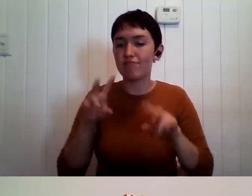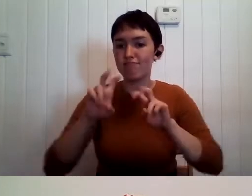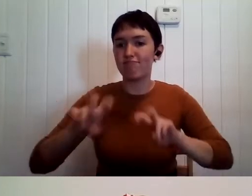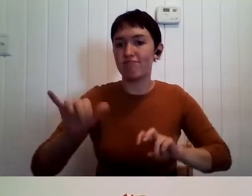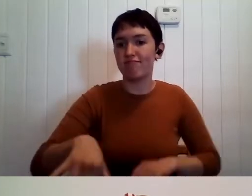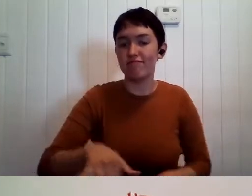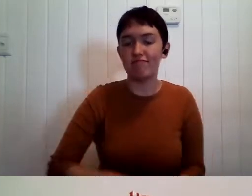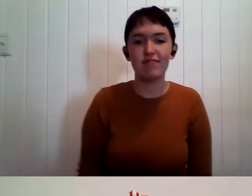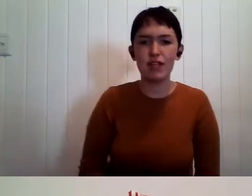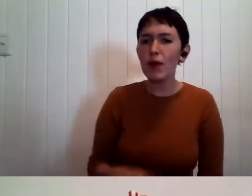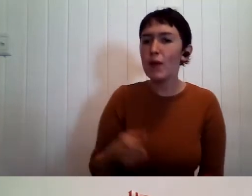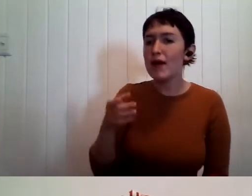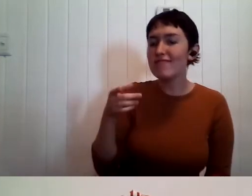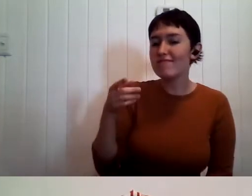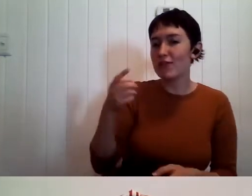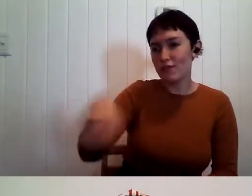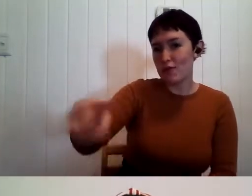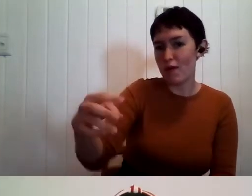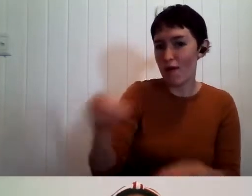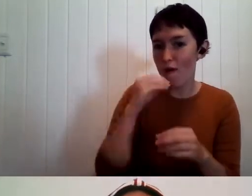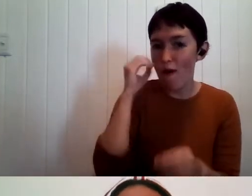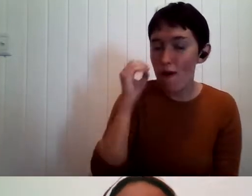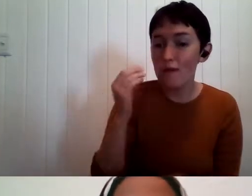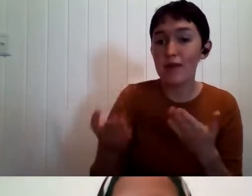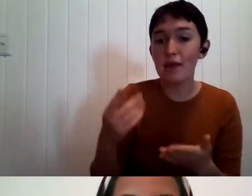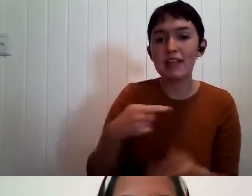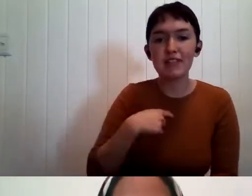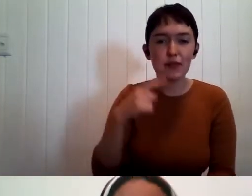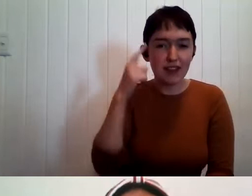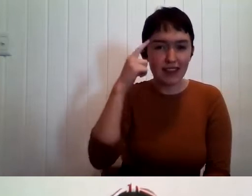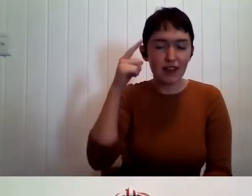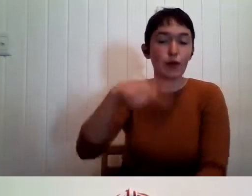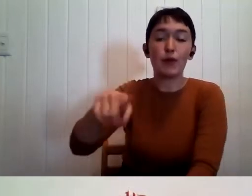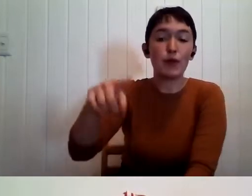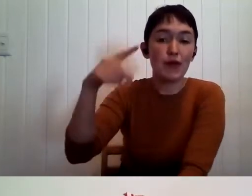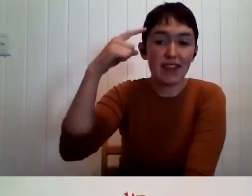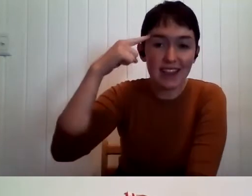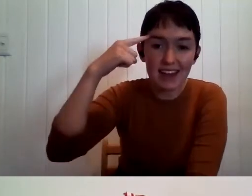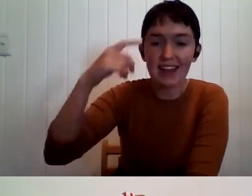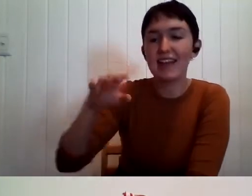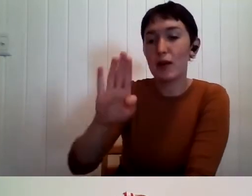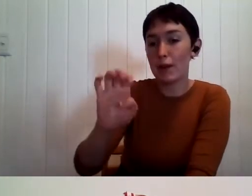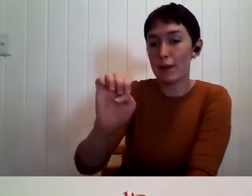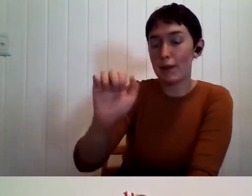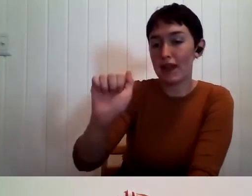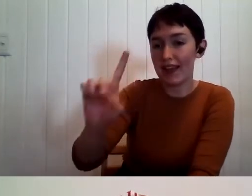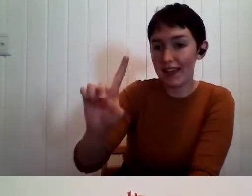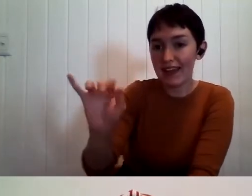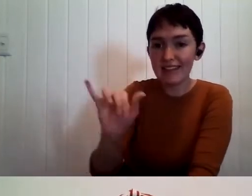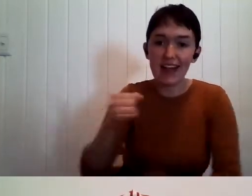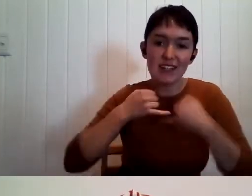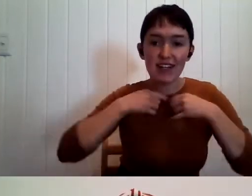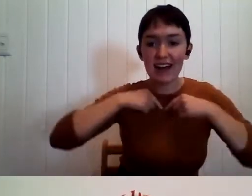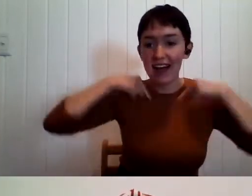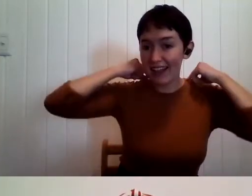beads as something that you might put on a necklace, or beads that you might even see. And this is actually perfect. It's Indigenous Peoples Day. So happy Indigenous